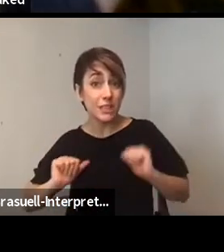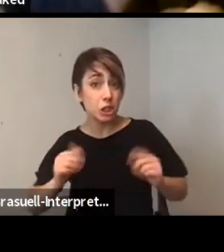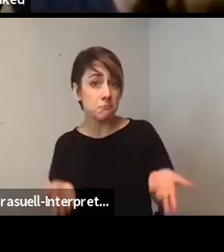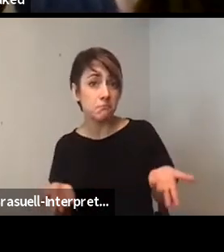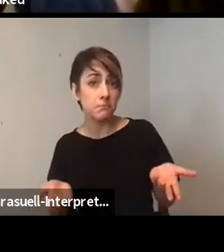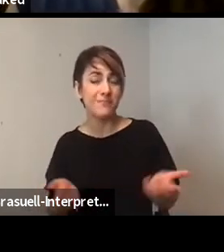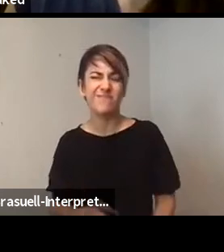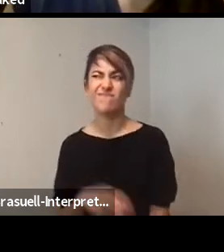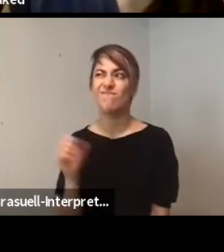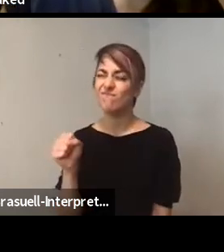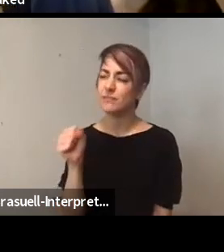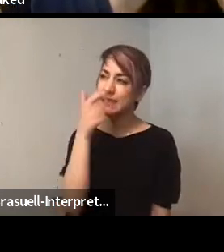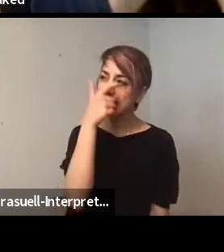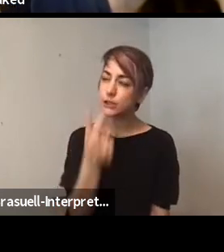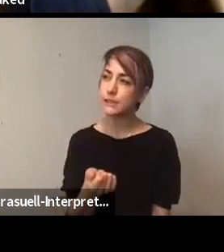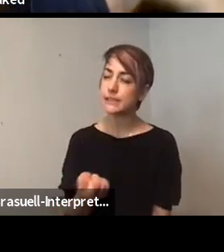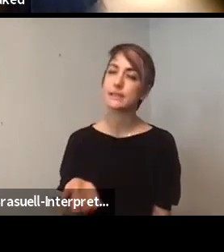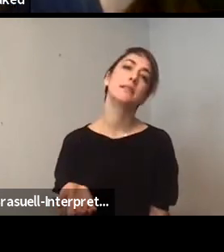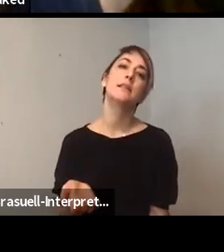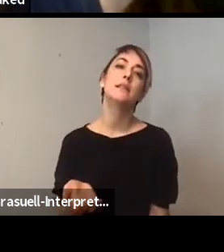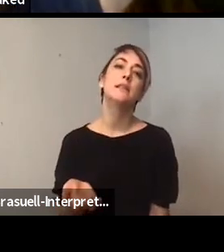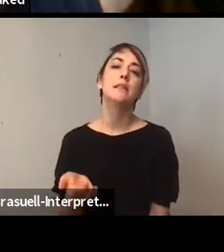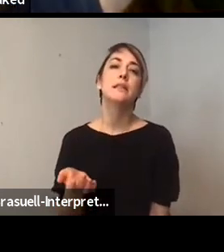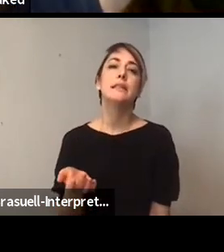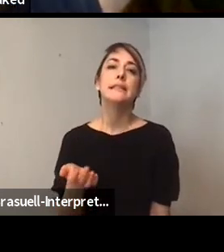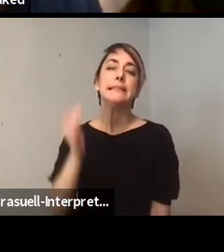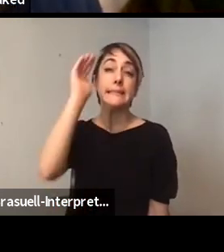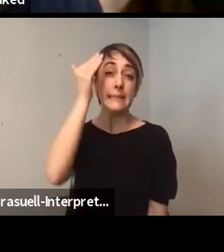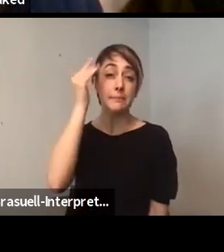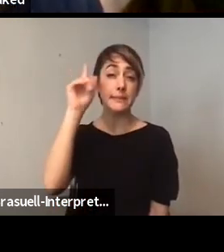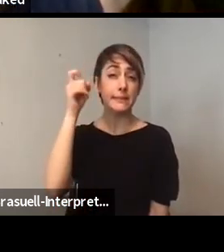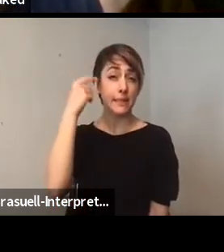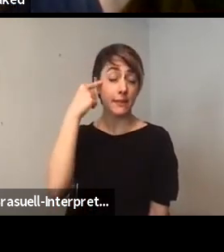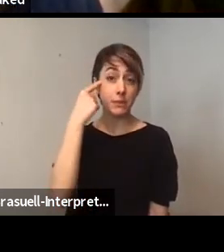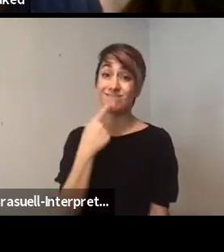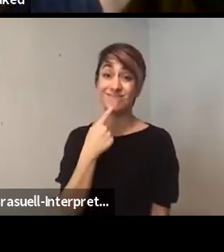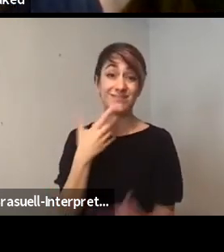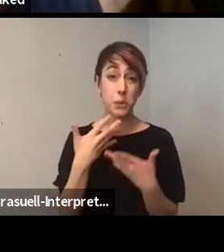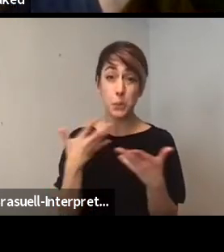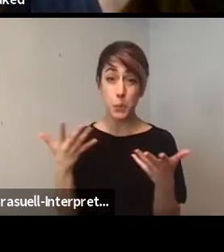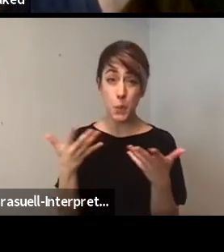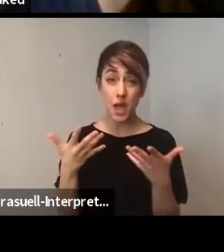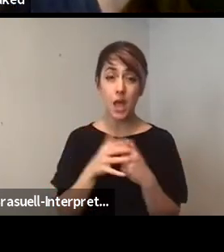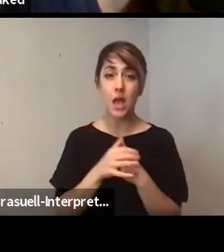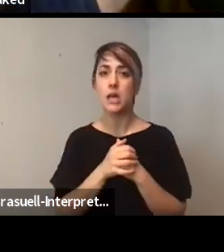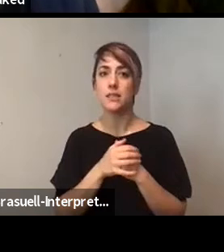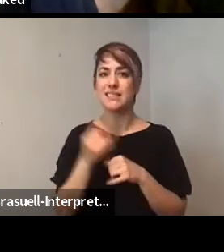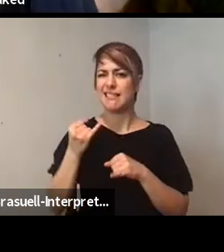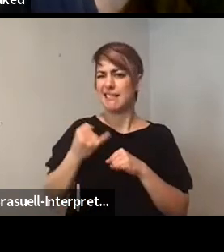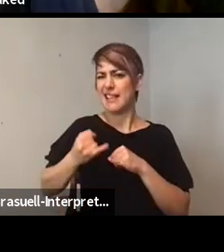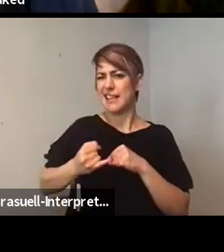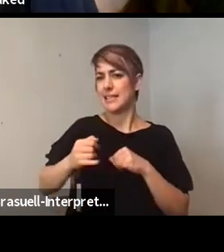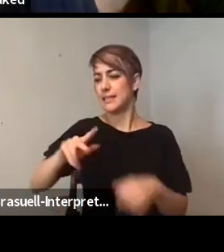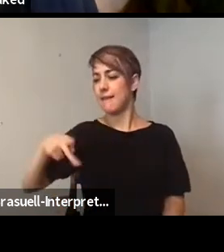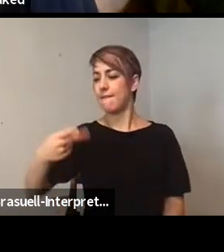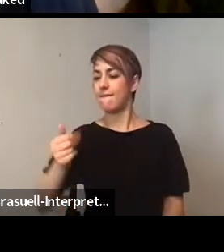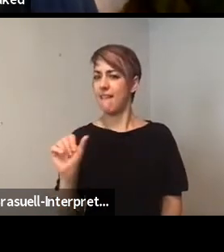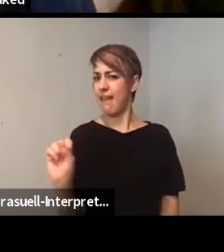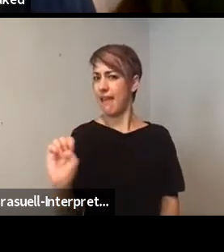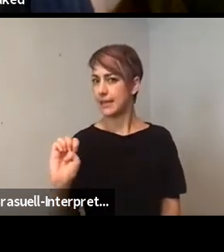interesting. I mean, it's looking like government is saying that we're either in the last phase or penultimate